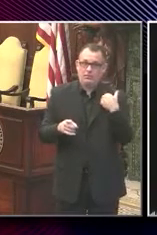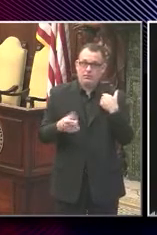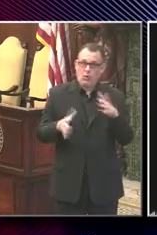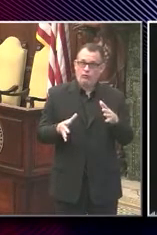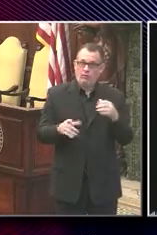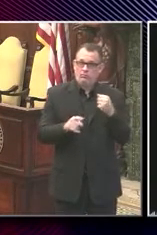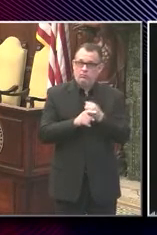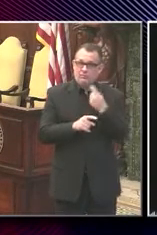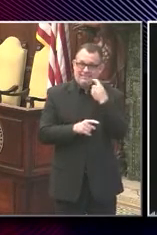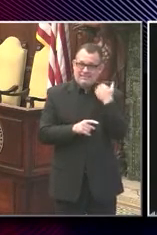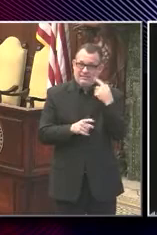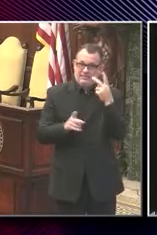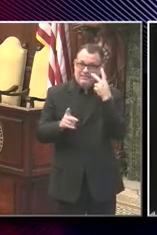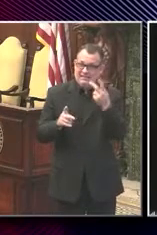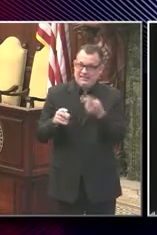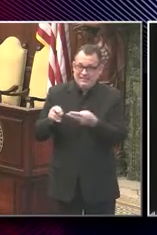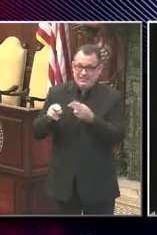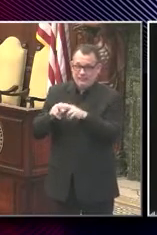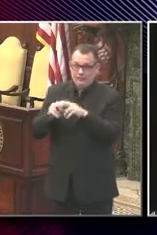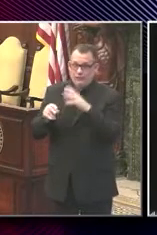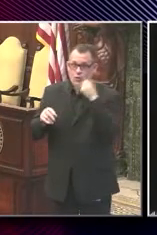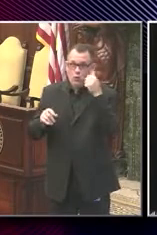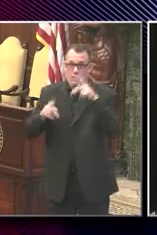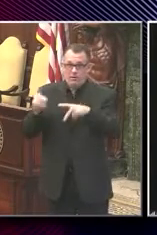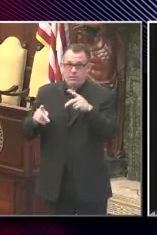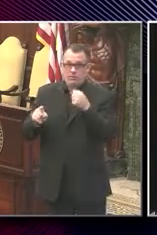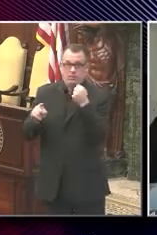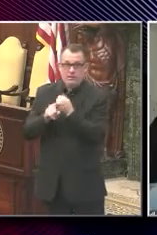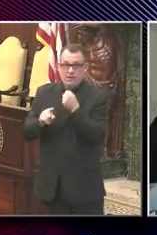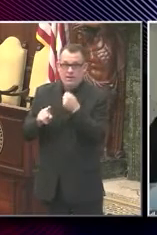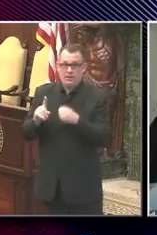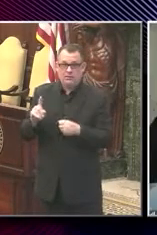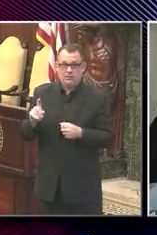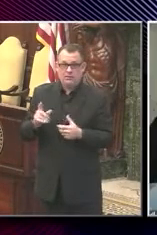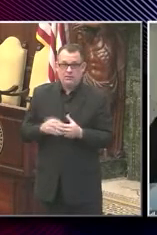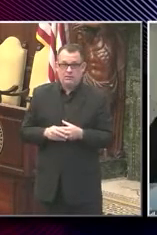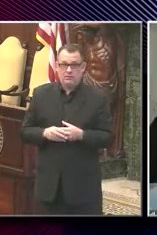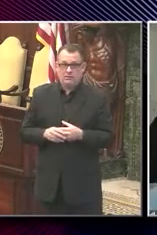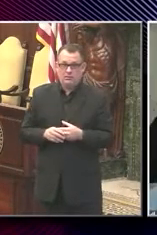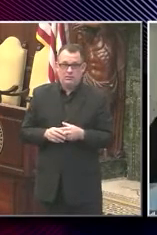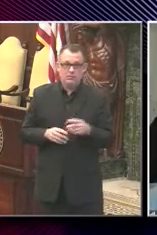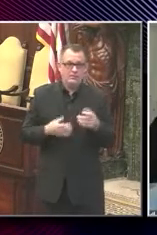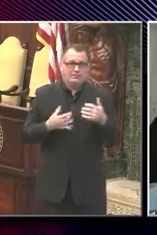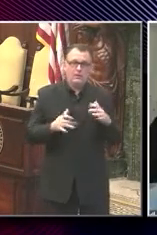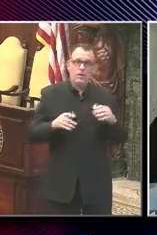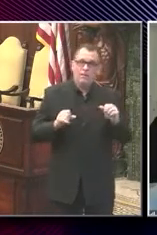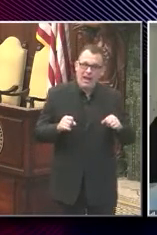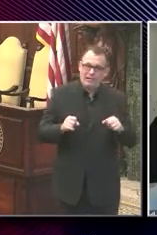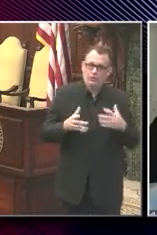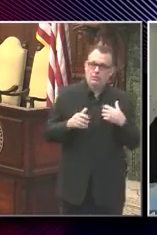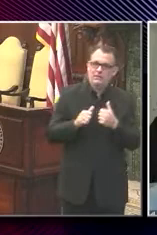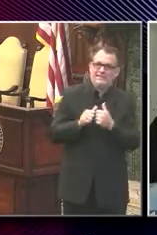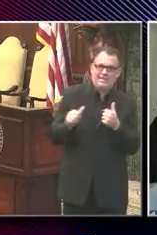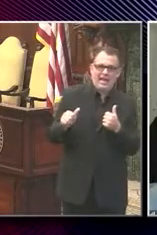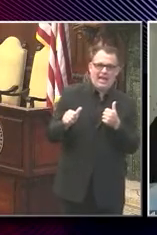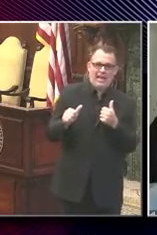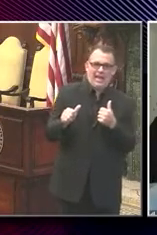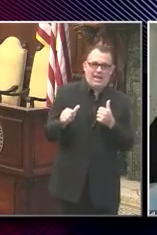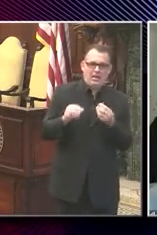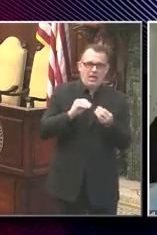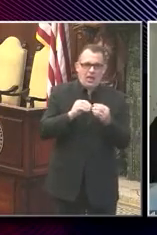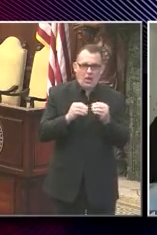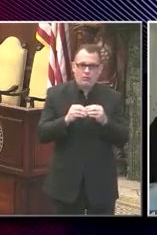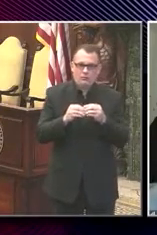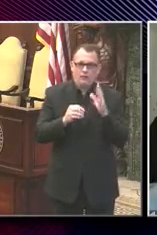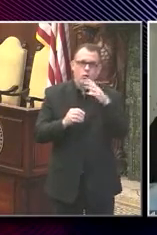a wave as some of these younger people had spread it? I think it's still possible that there would be a delay and when we might start to see the cases in older people later